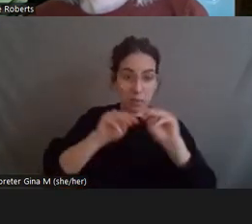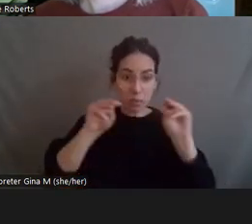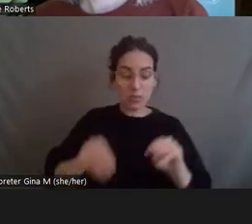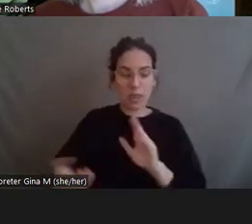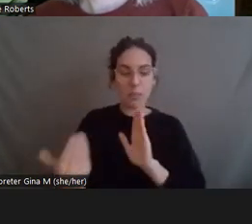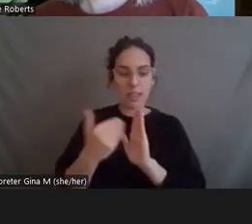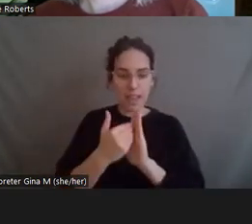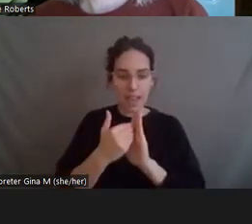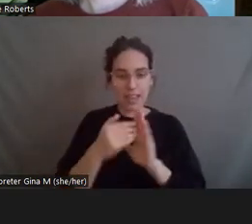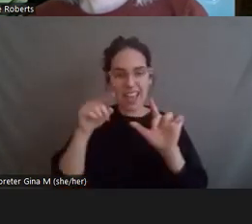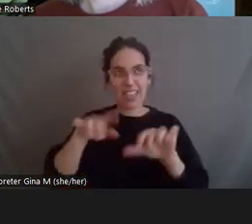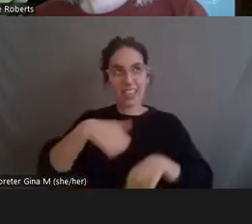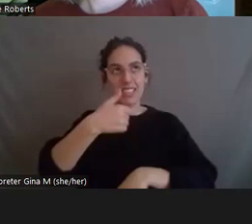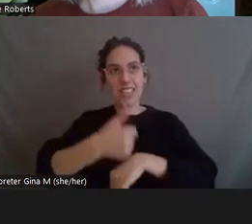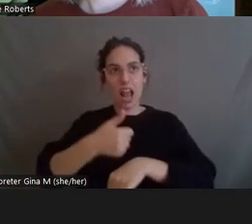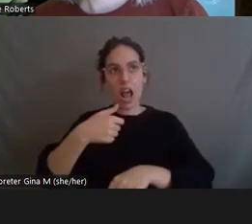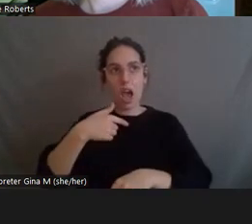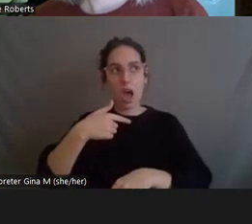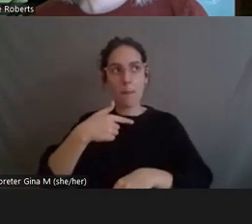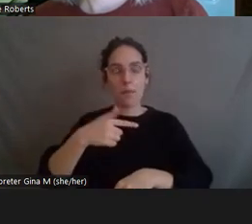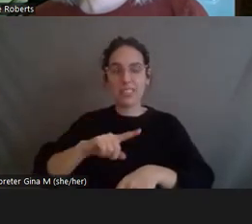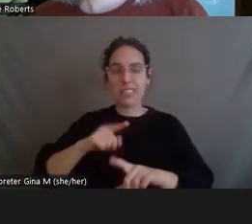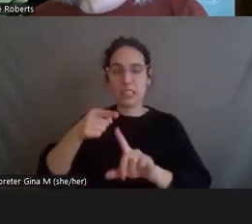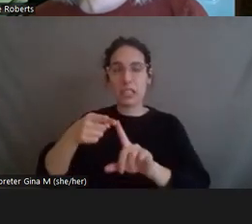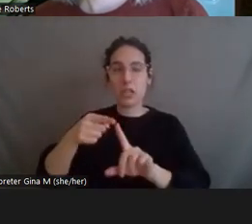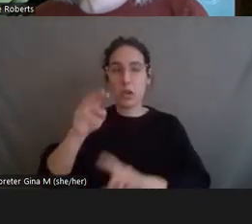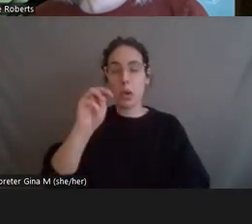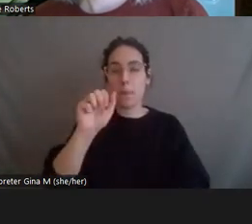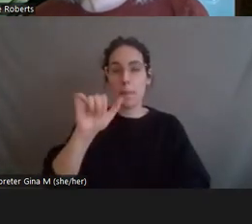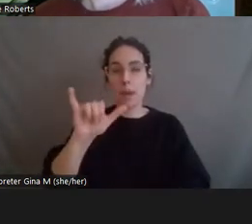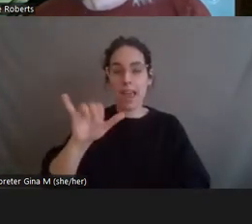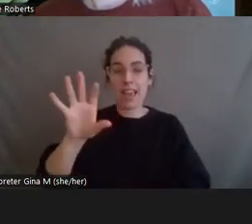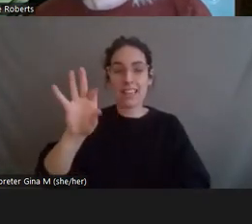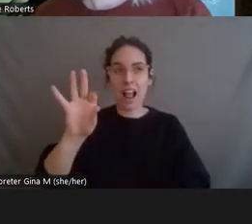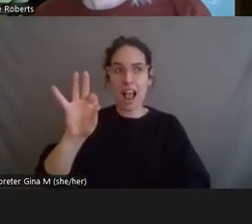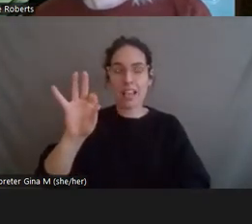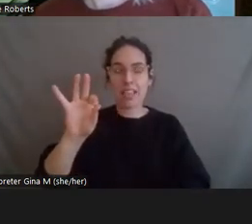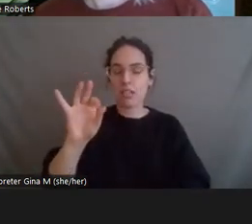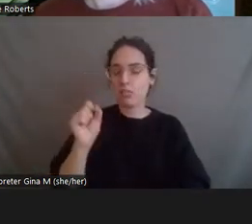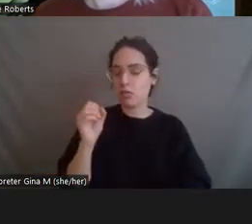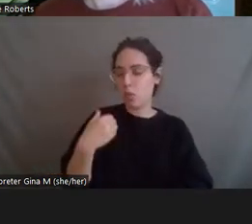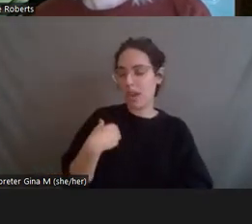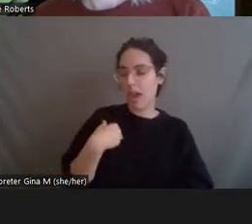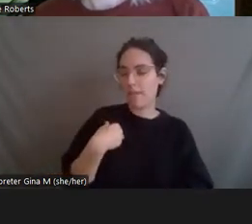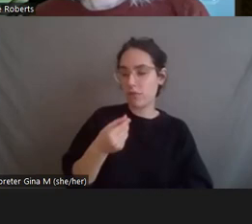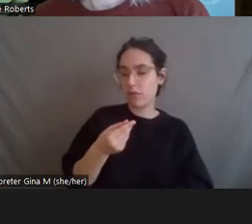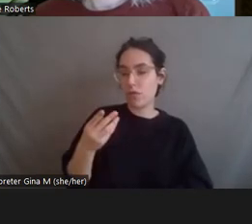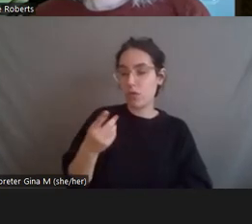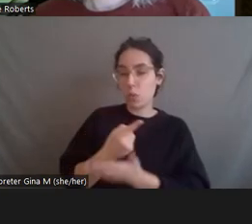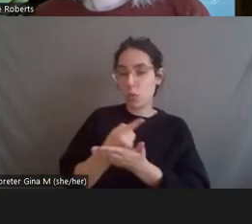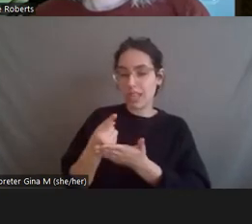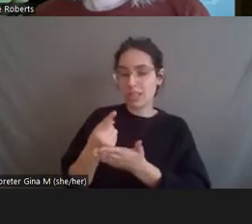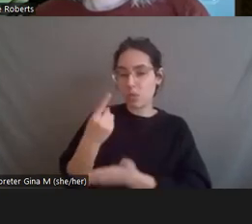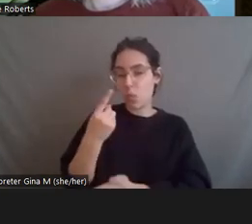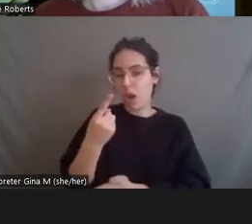be here until May 9th. And so it's a couple weeks, about a week or two. So please